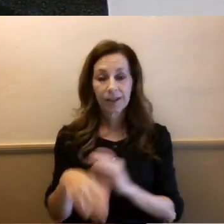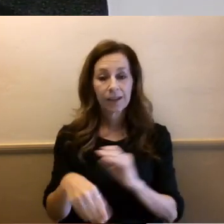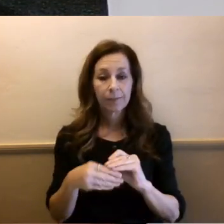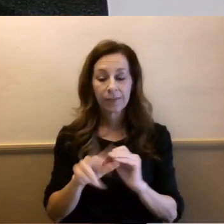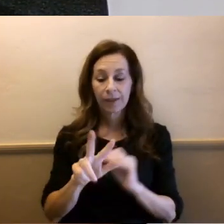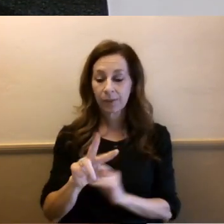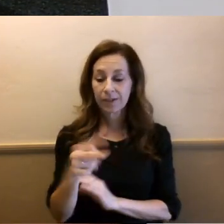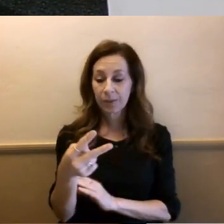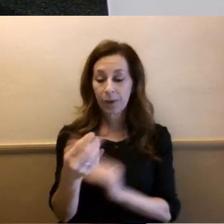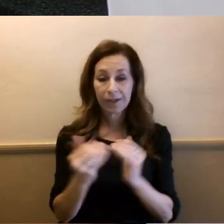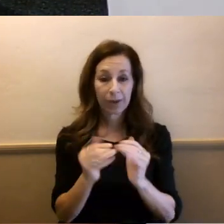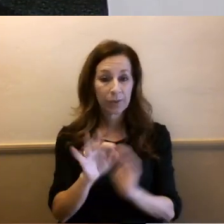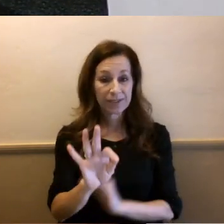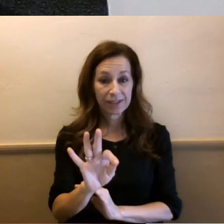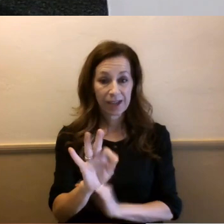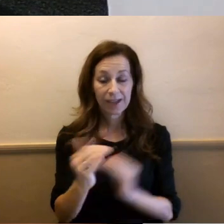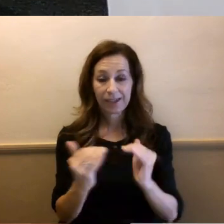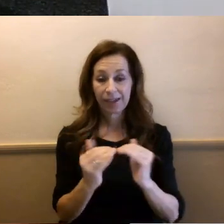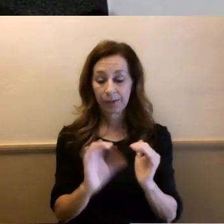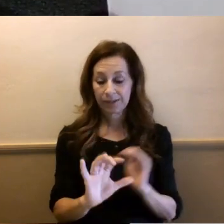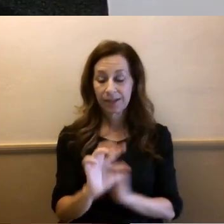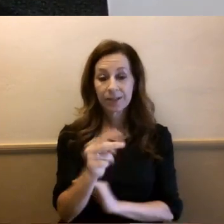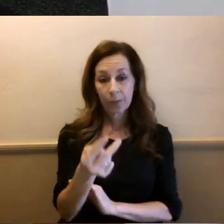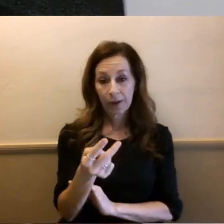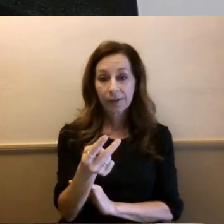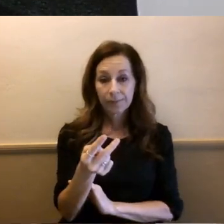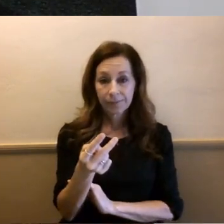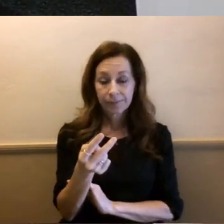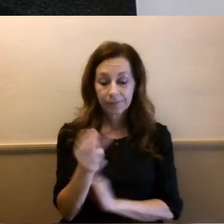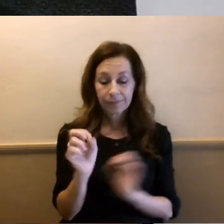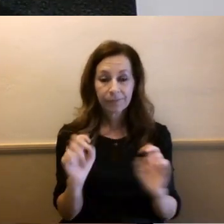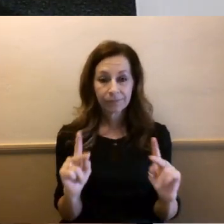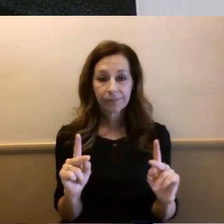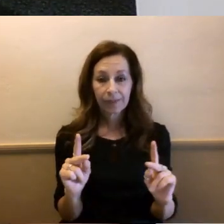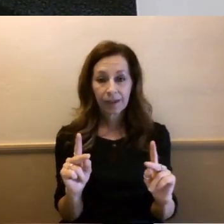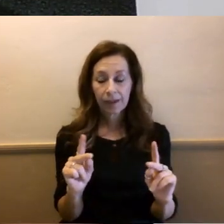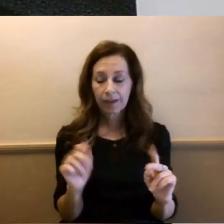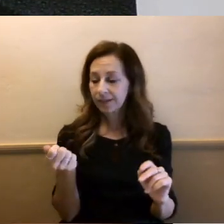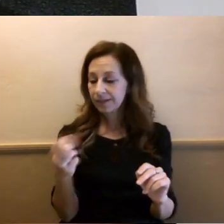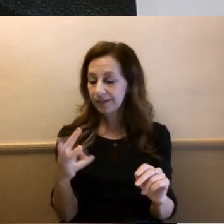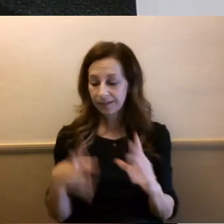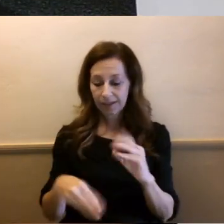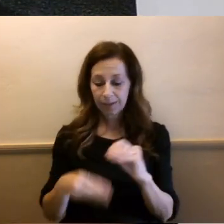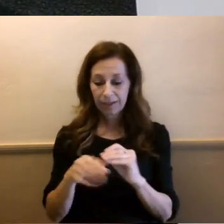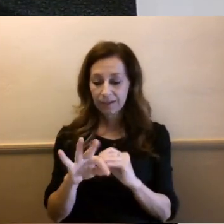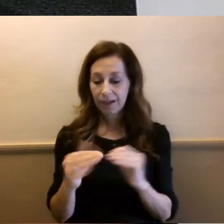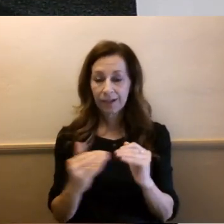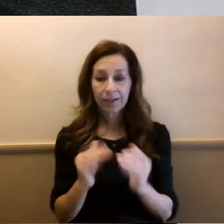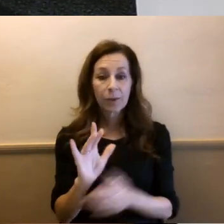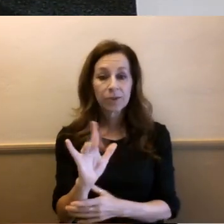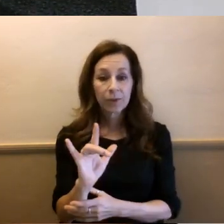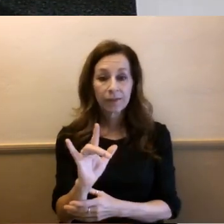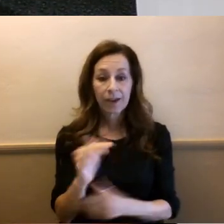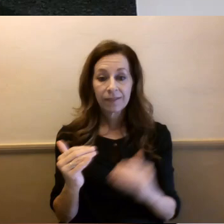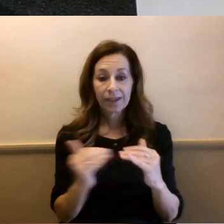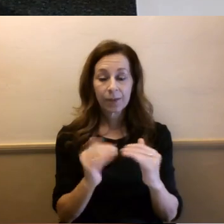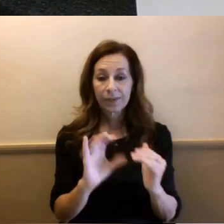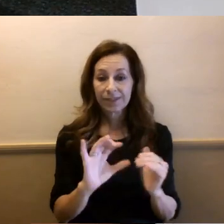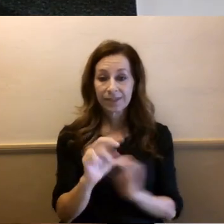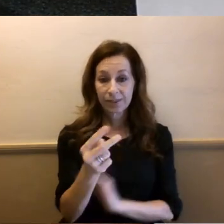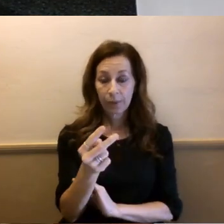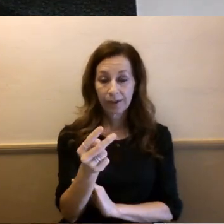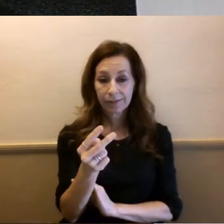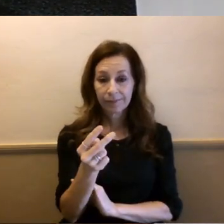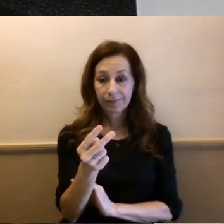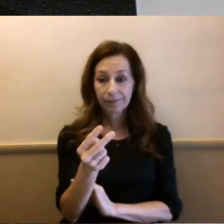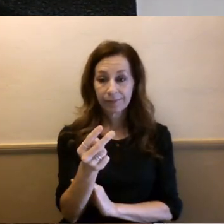plus 3 squared is 9 equals C squared. Okay, 16 plus 9 is 25 equals C